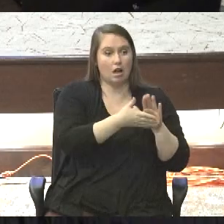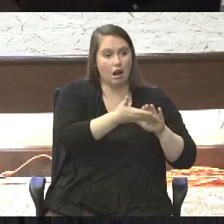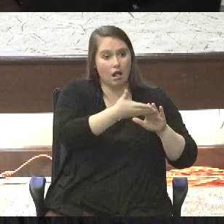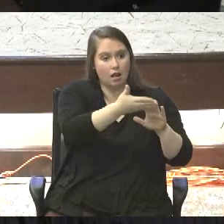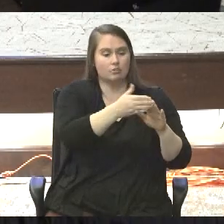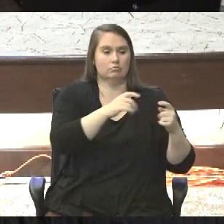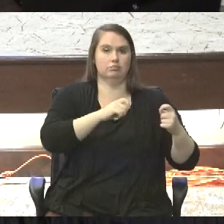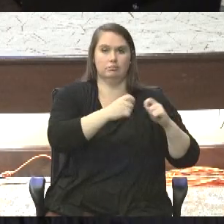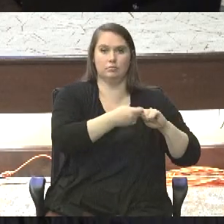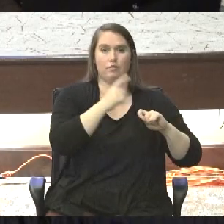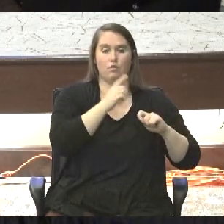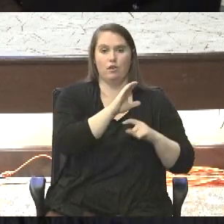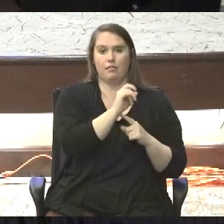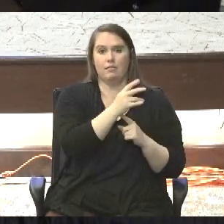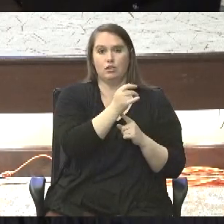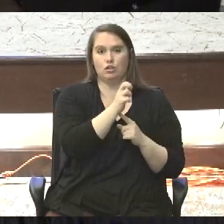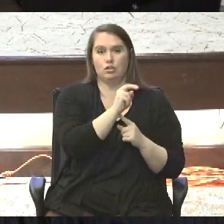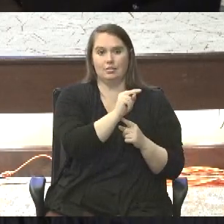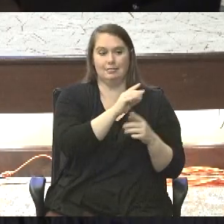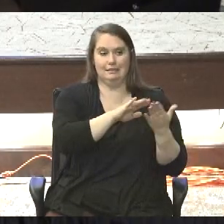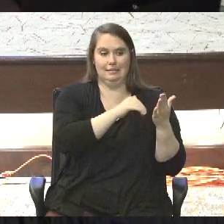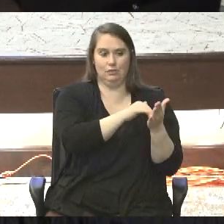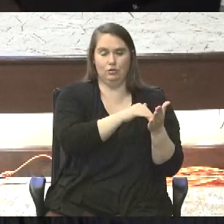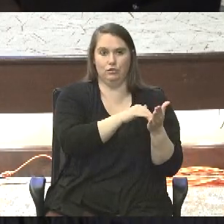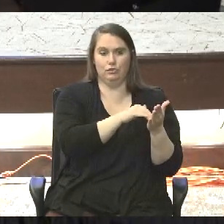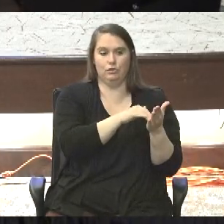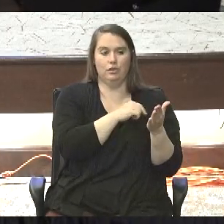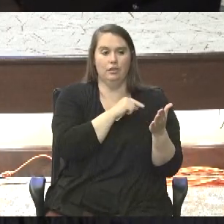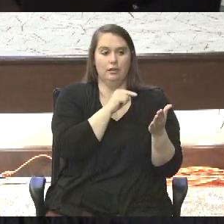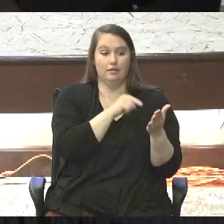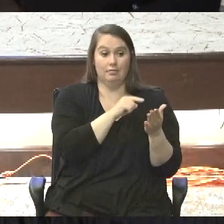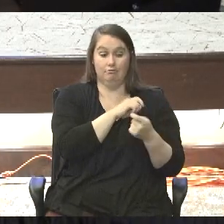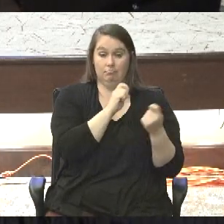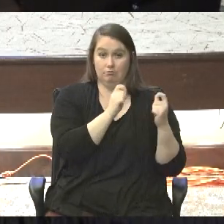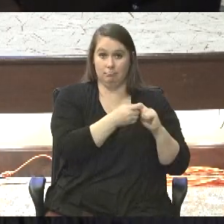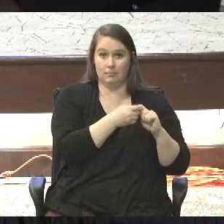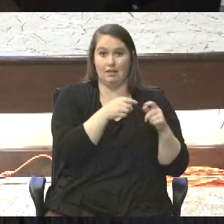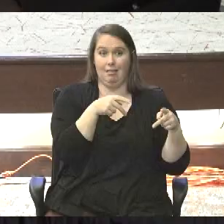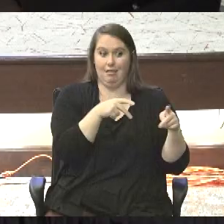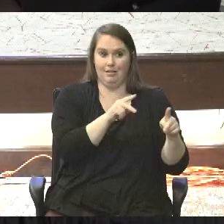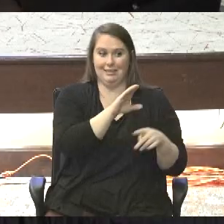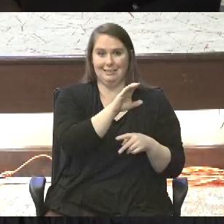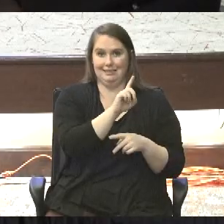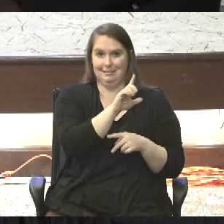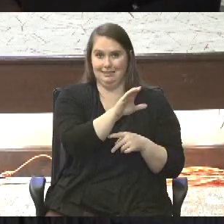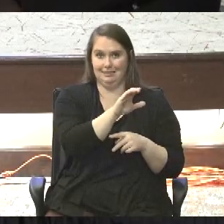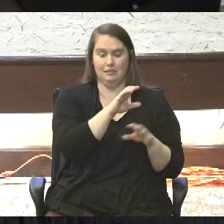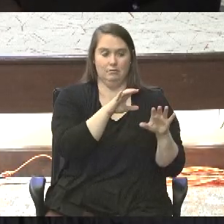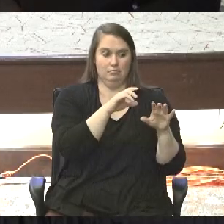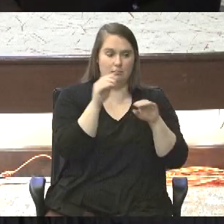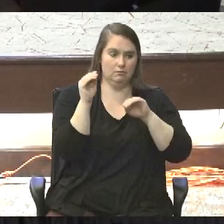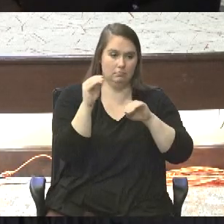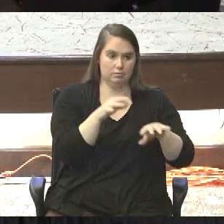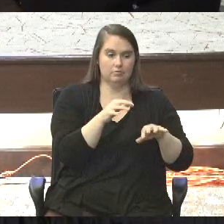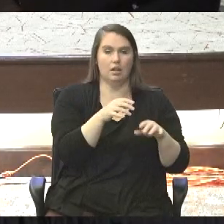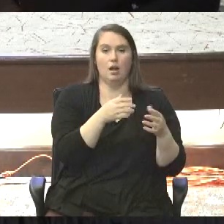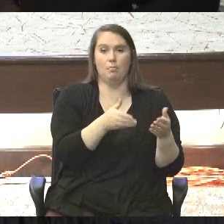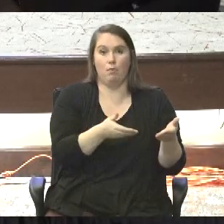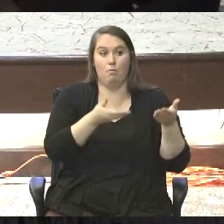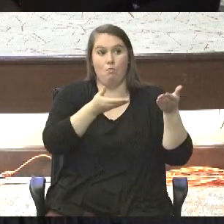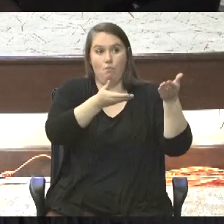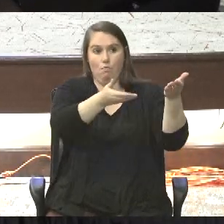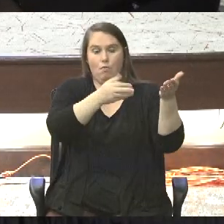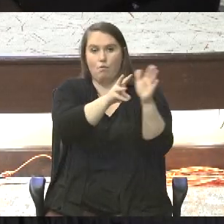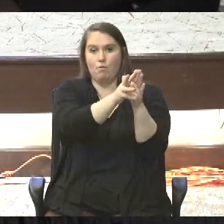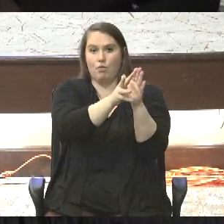the Convention Center's management to ASM Global. This change allowed the CVB staff to dedicate their efforts to promoting Waco as the